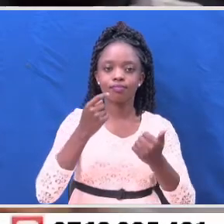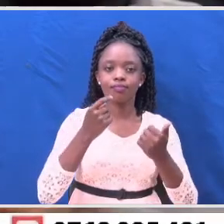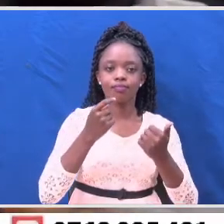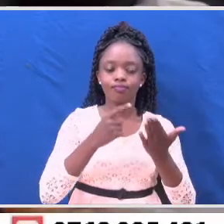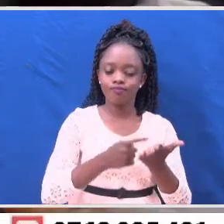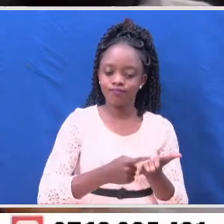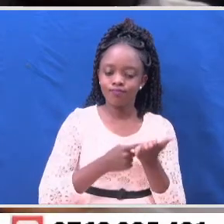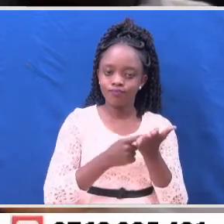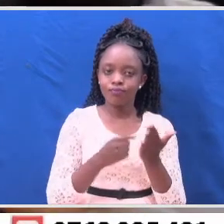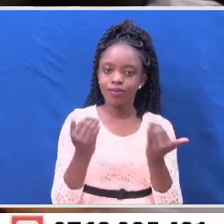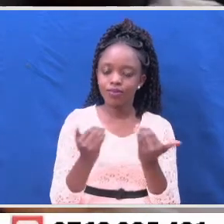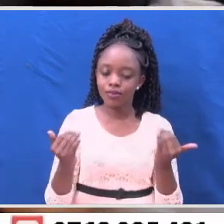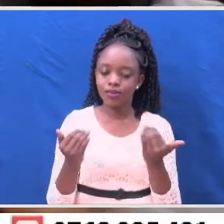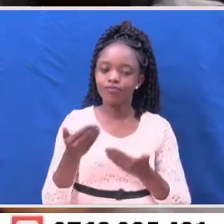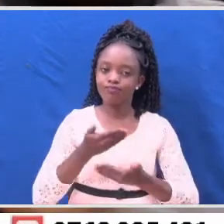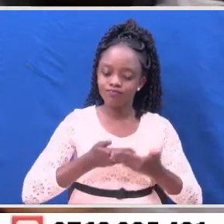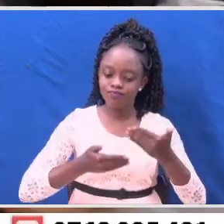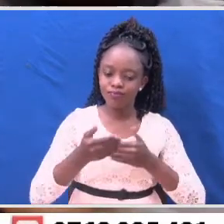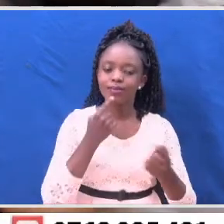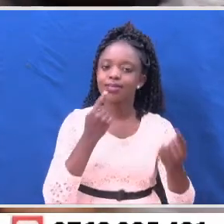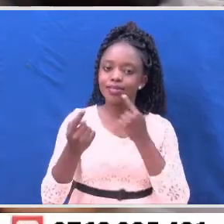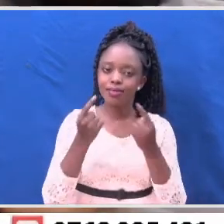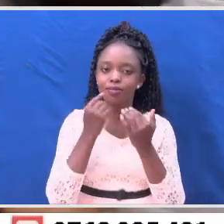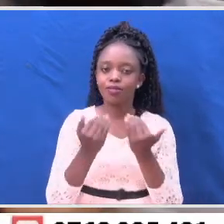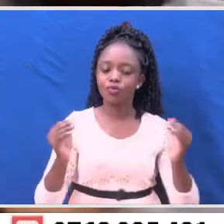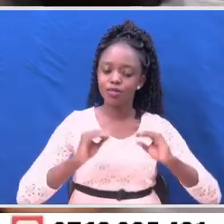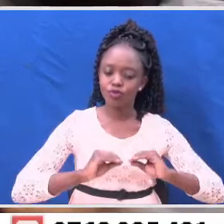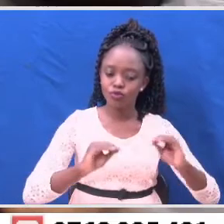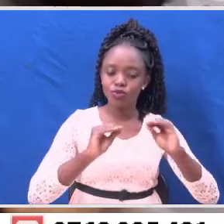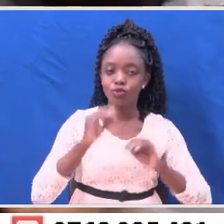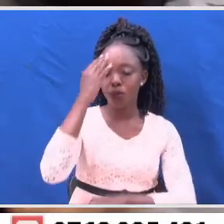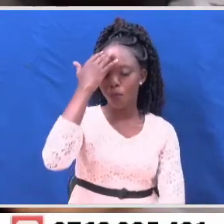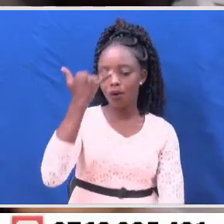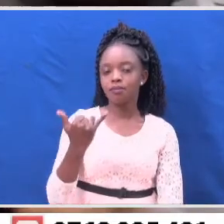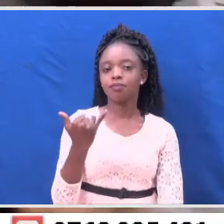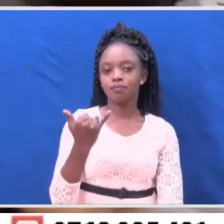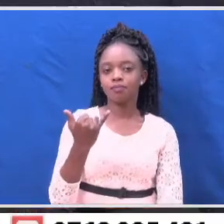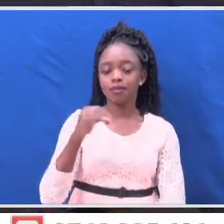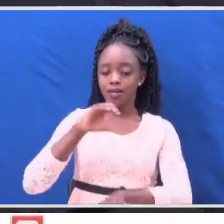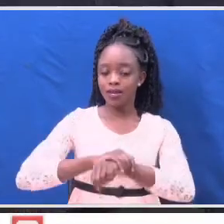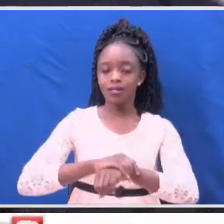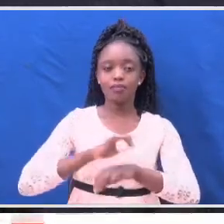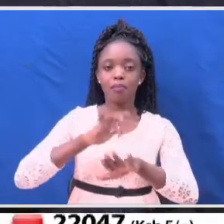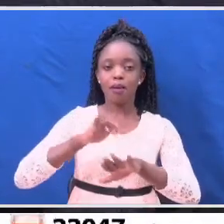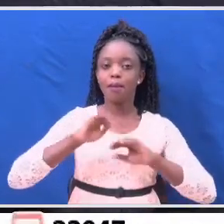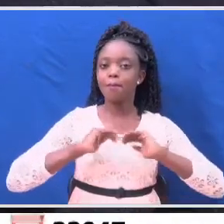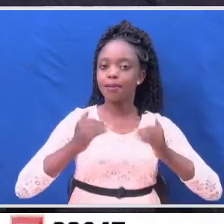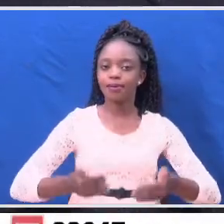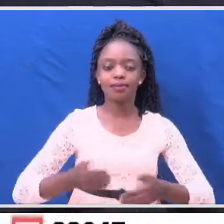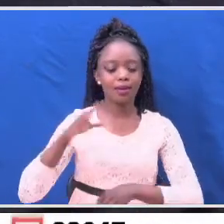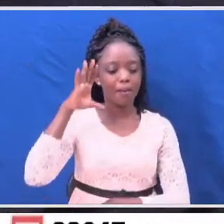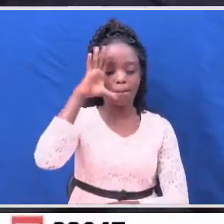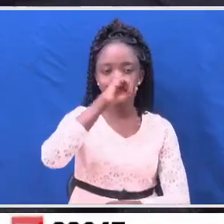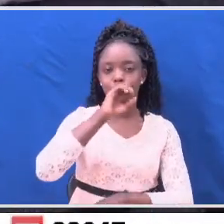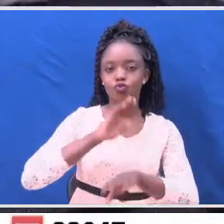wakaishe watoto wao, kuwaongelesha, kuwafunza, kwa sababu kupata mimba mapema ni kukosa